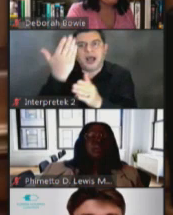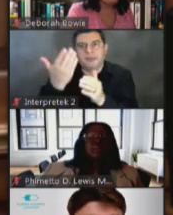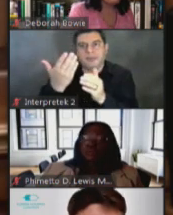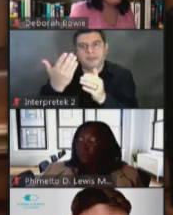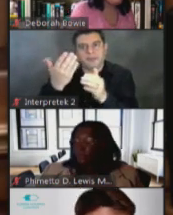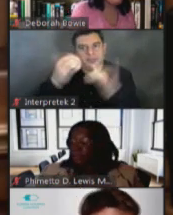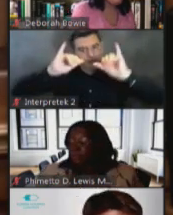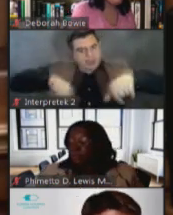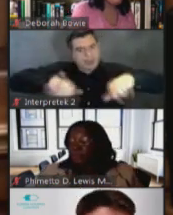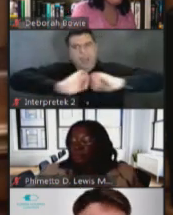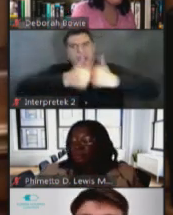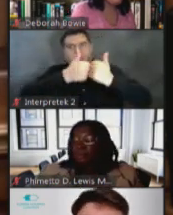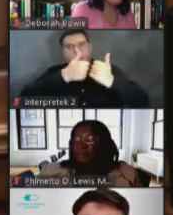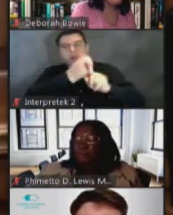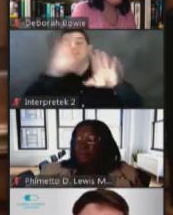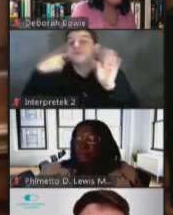they do linkage fees.